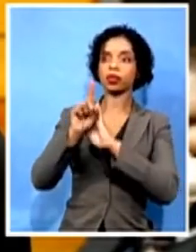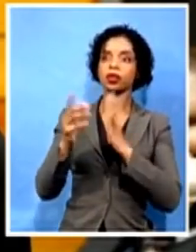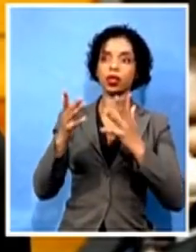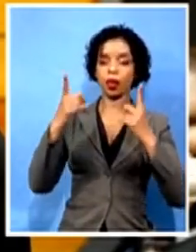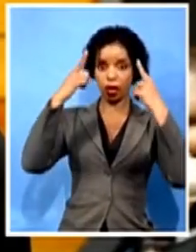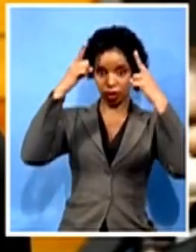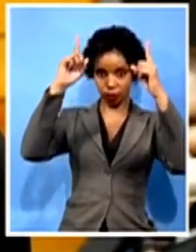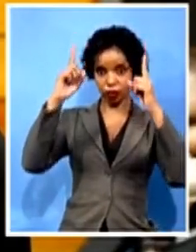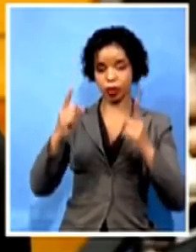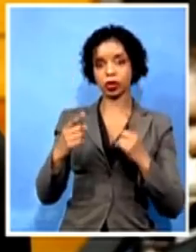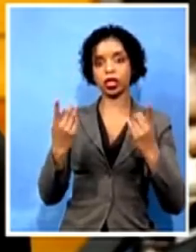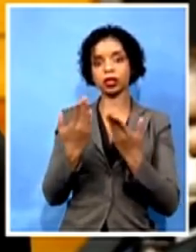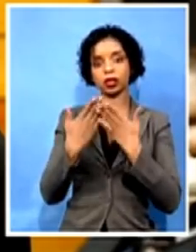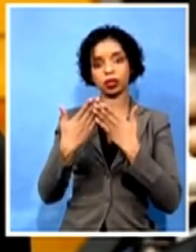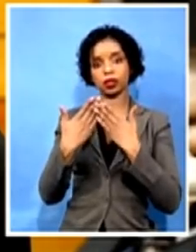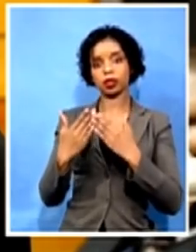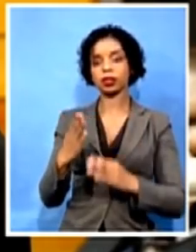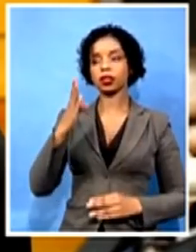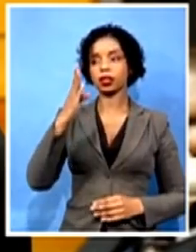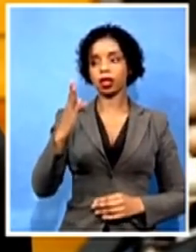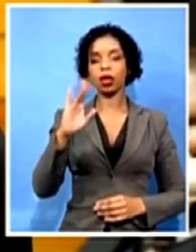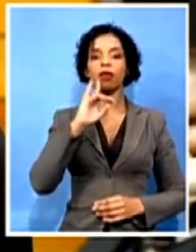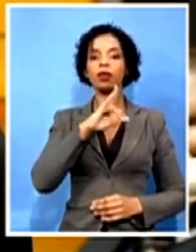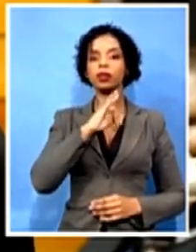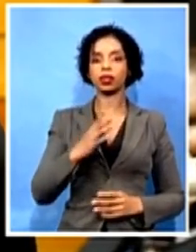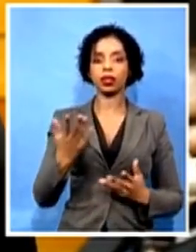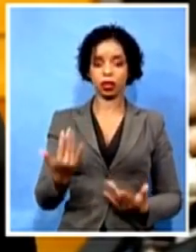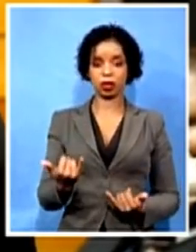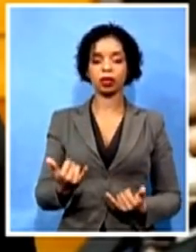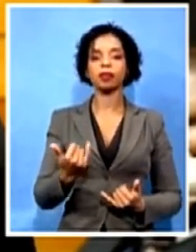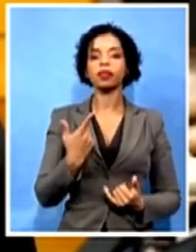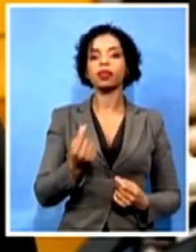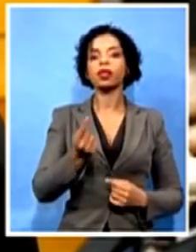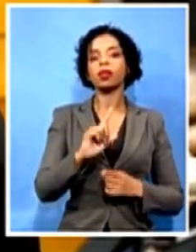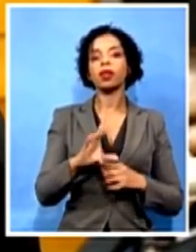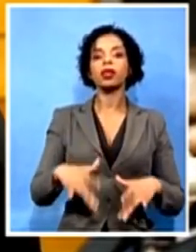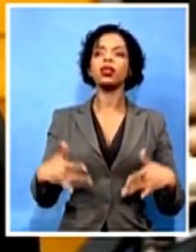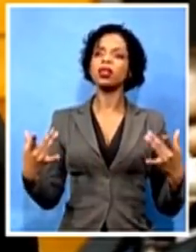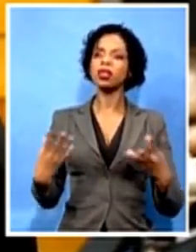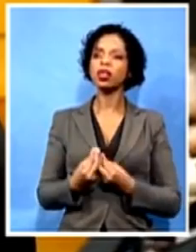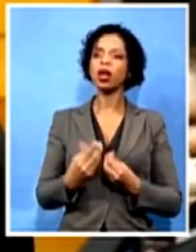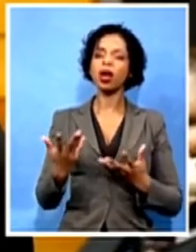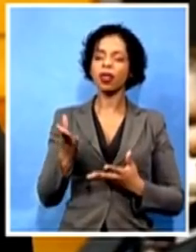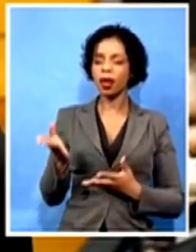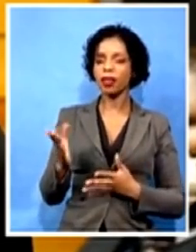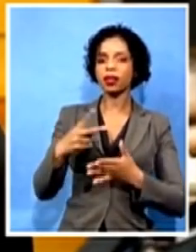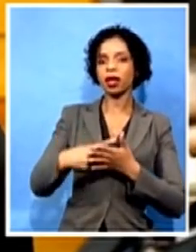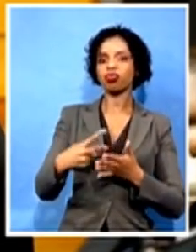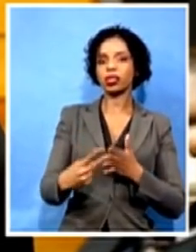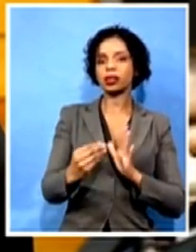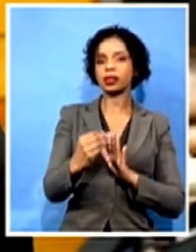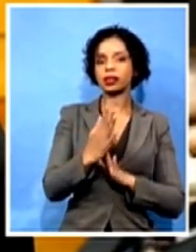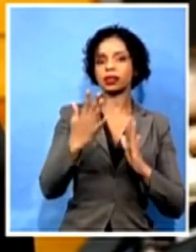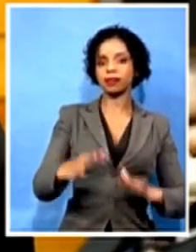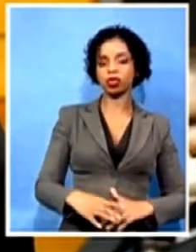wife, Debbie Agrizzi, for the past 28 years. We lived together at the aforesaid address. And I have dealt with it at a later stage. The parties got divorced